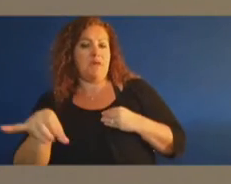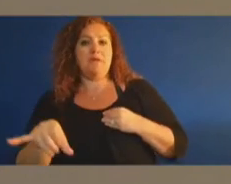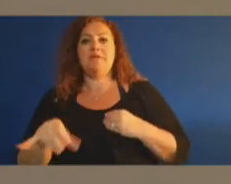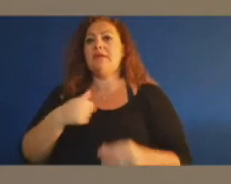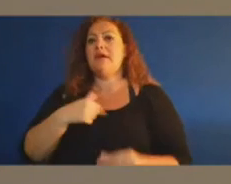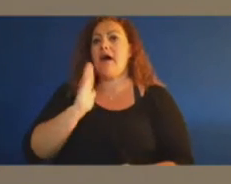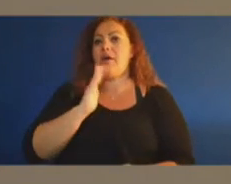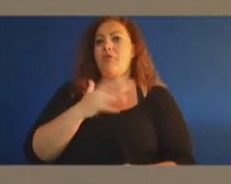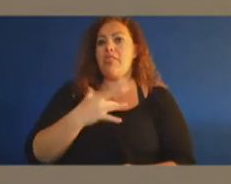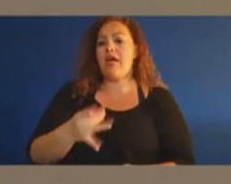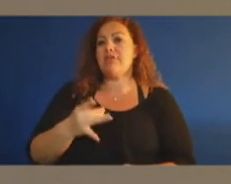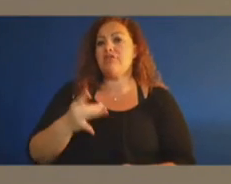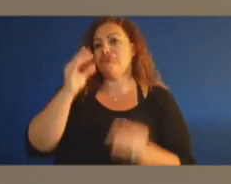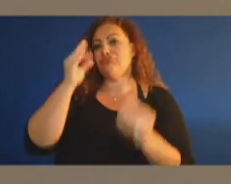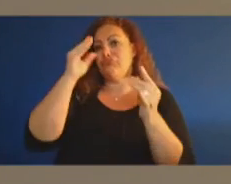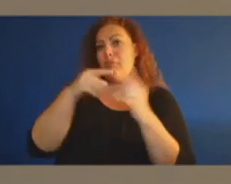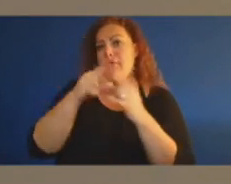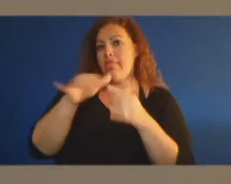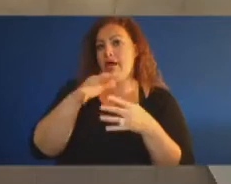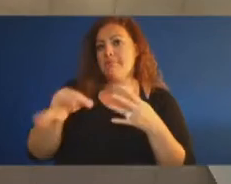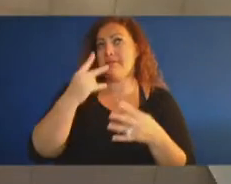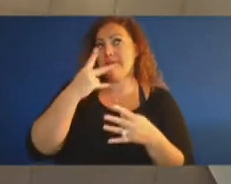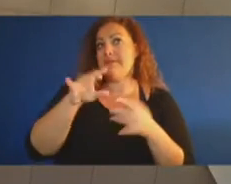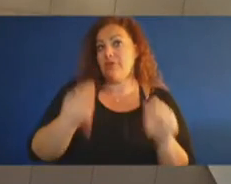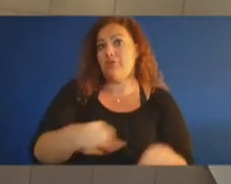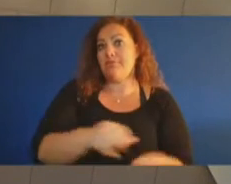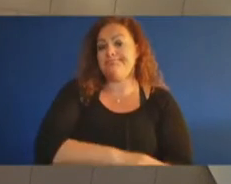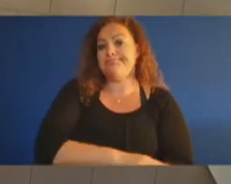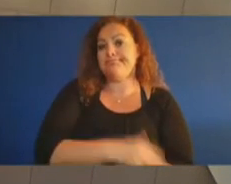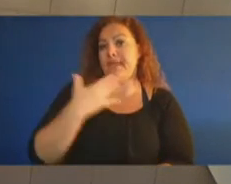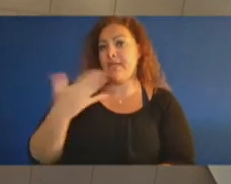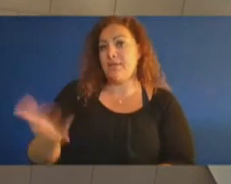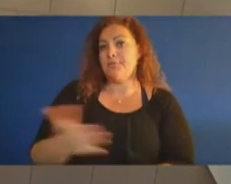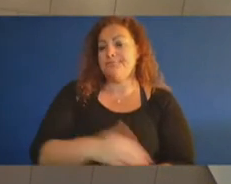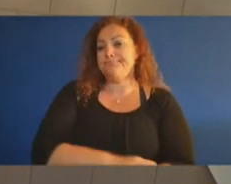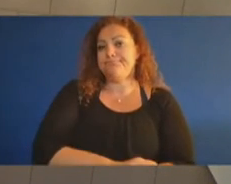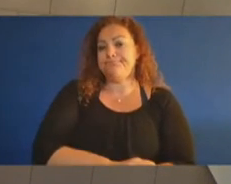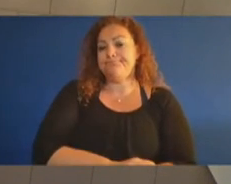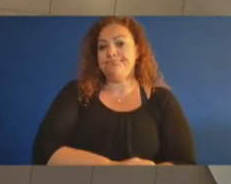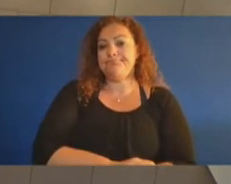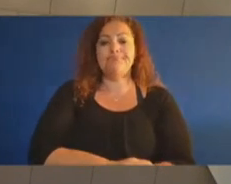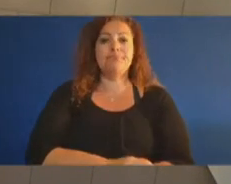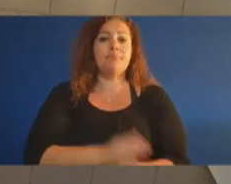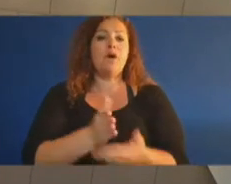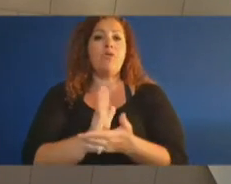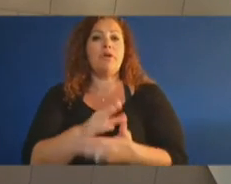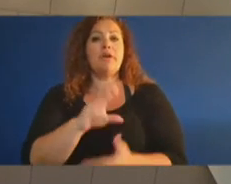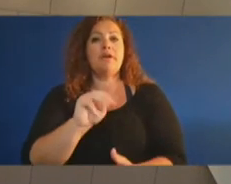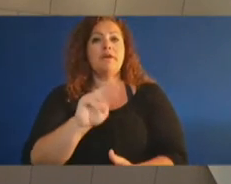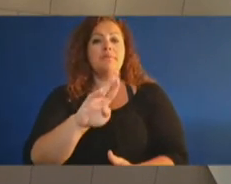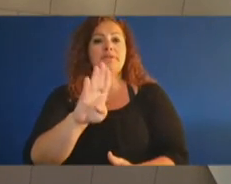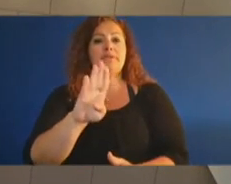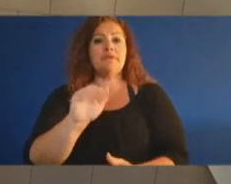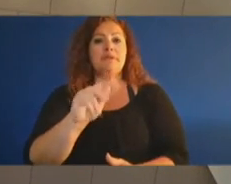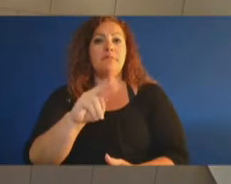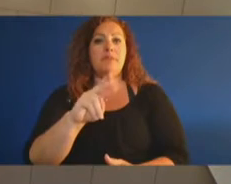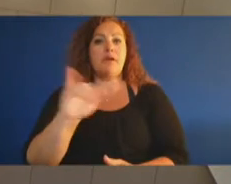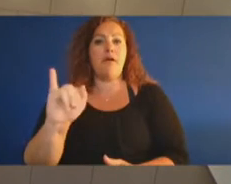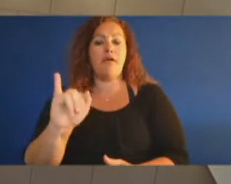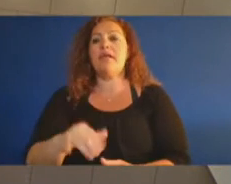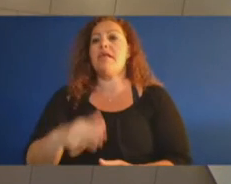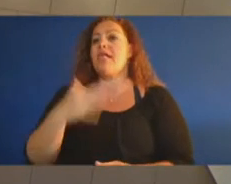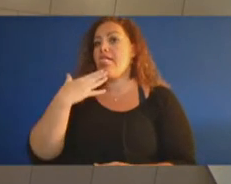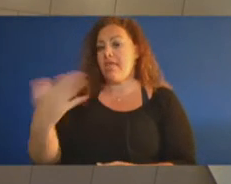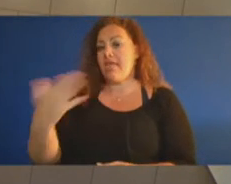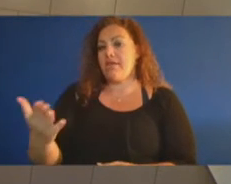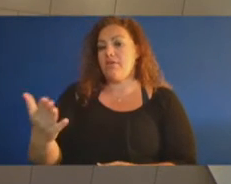to explore that option to see if it's a possibility thank you all right Mr barari thank you um